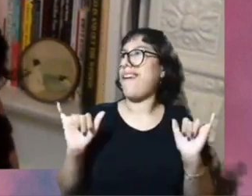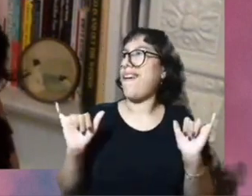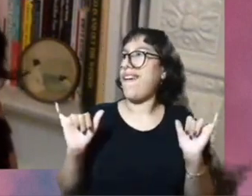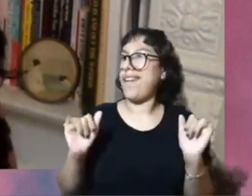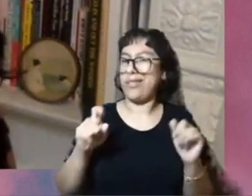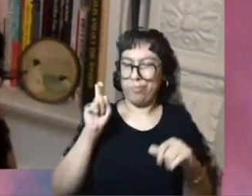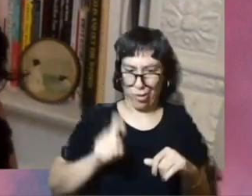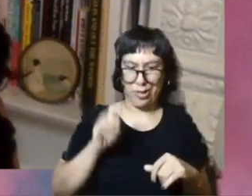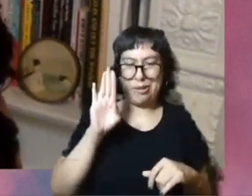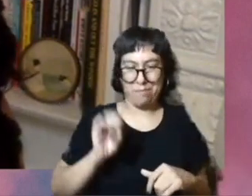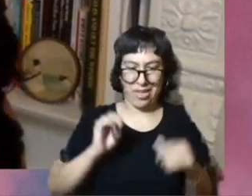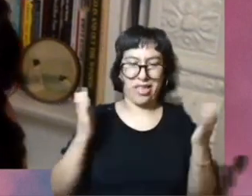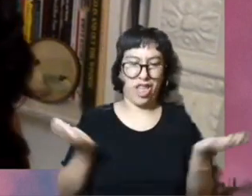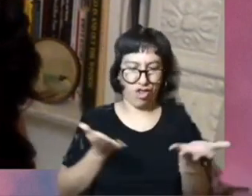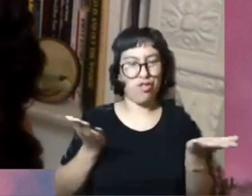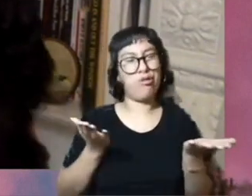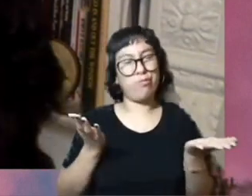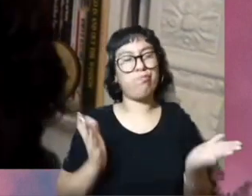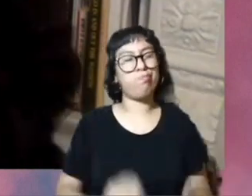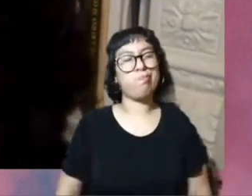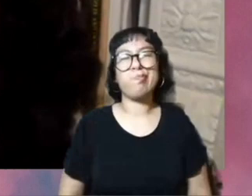I am supposed to be.